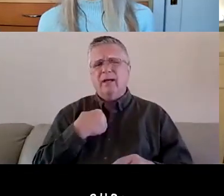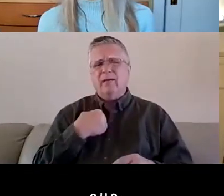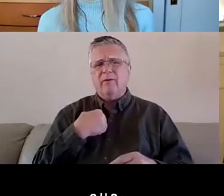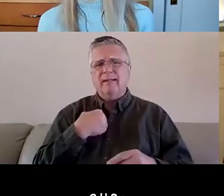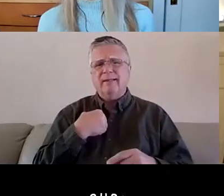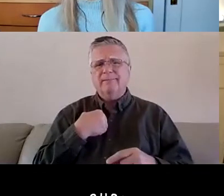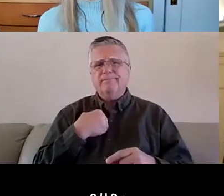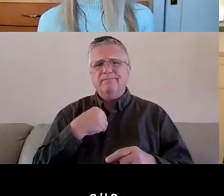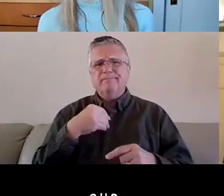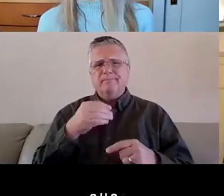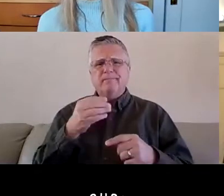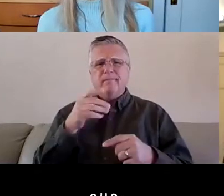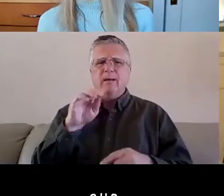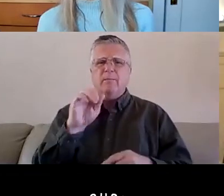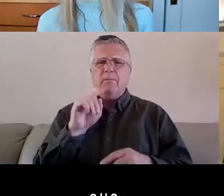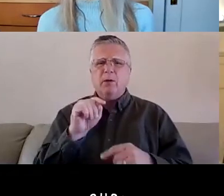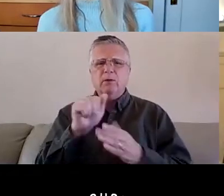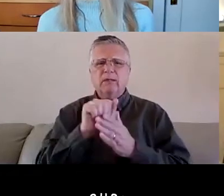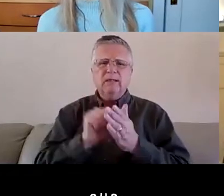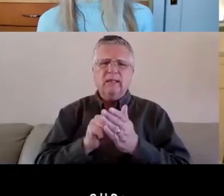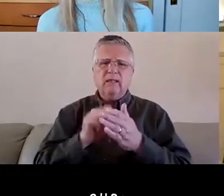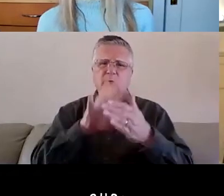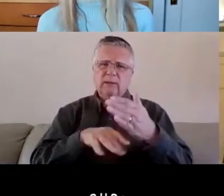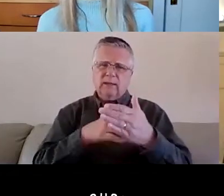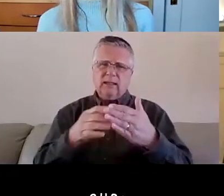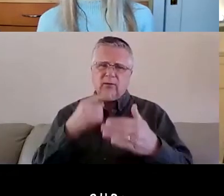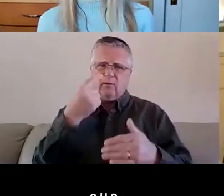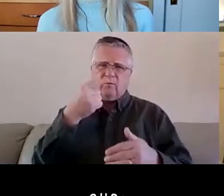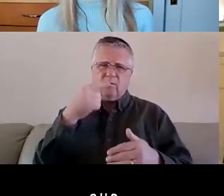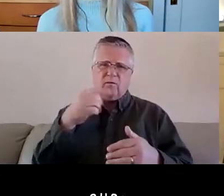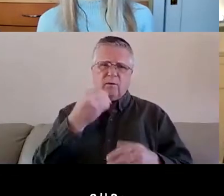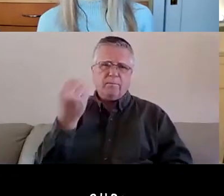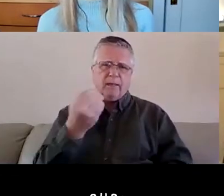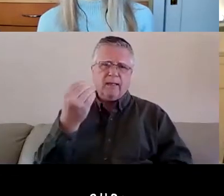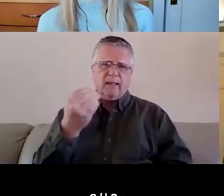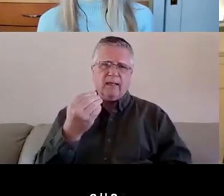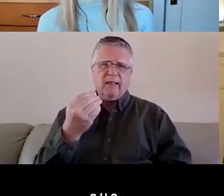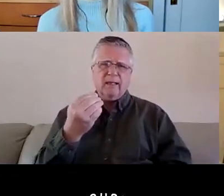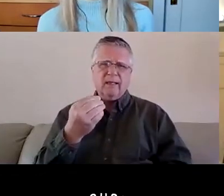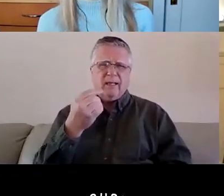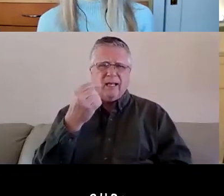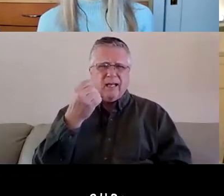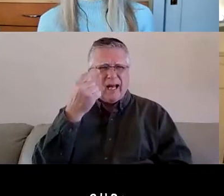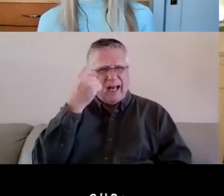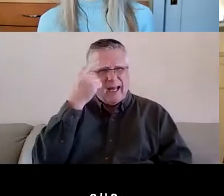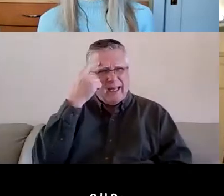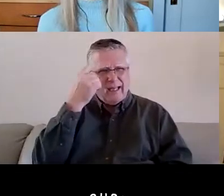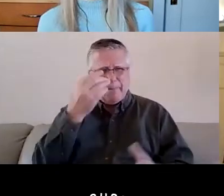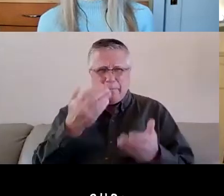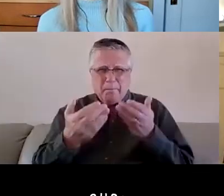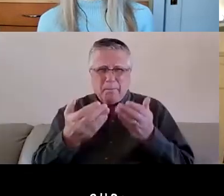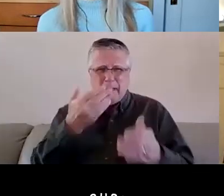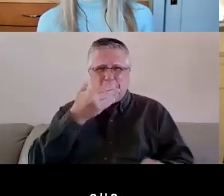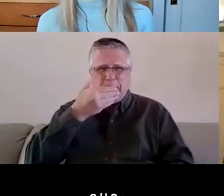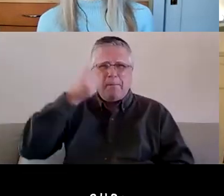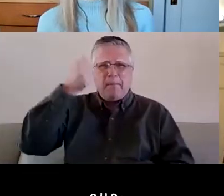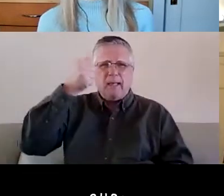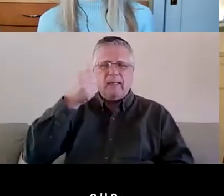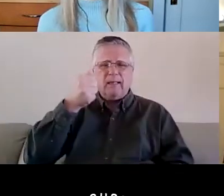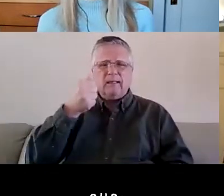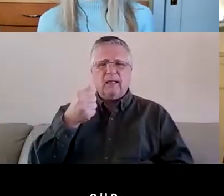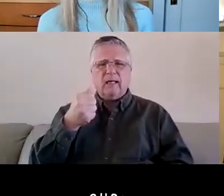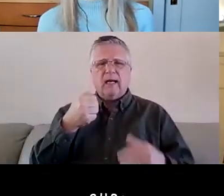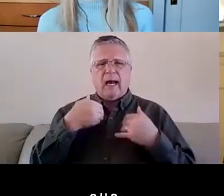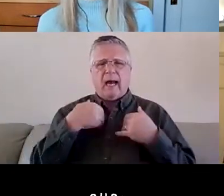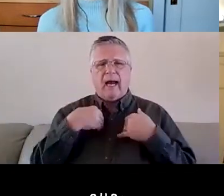a post agenda scheduled for Monday, would it be prudent then for us to also hold for executive